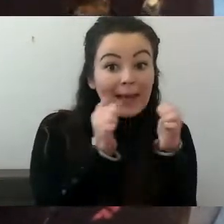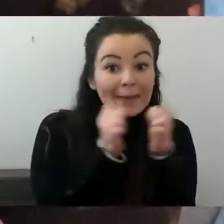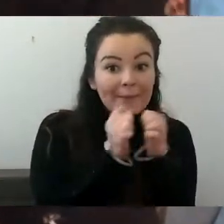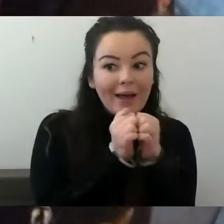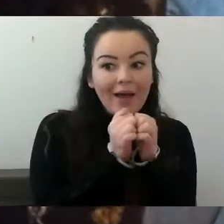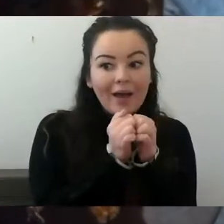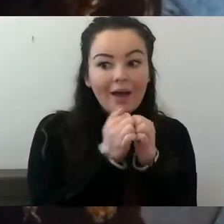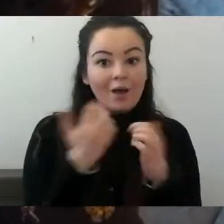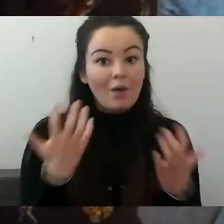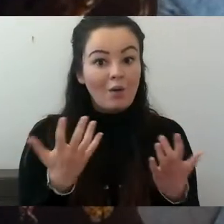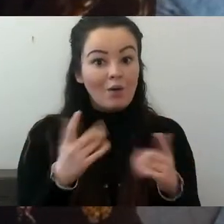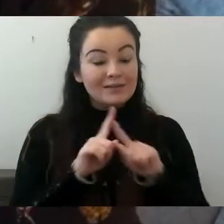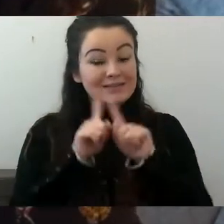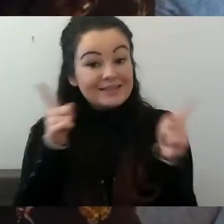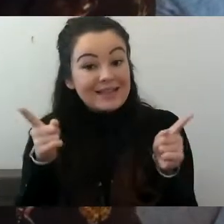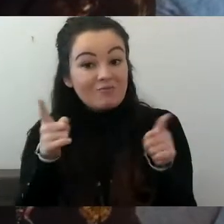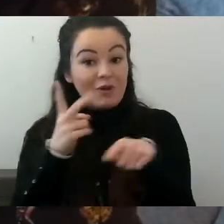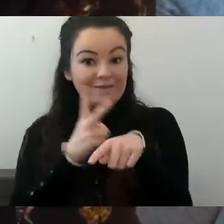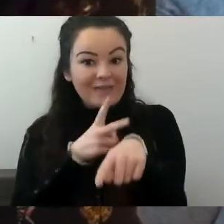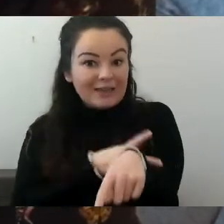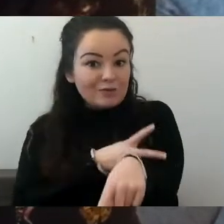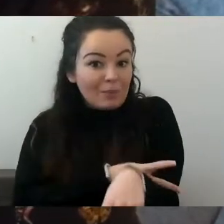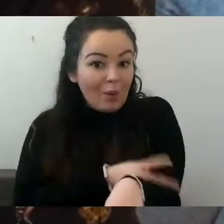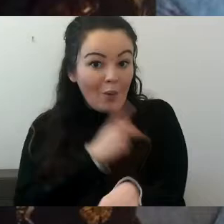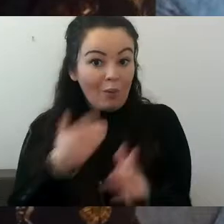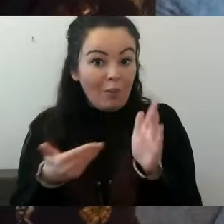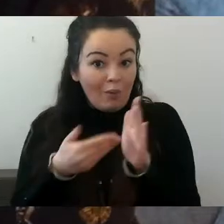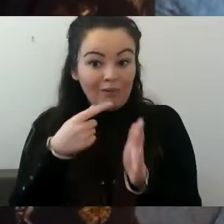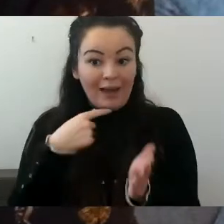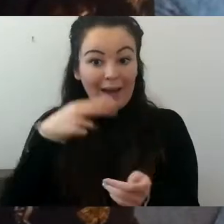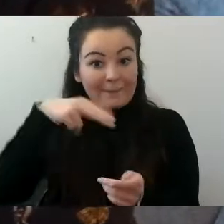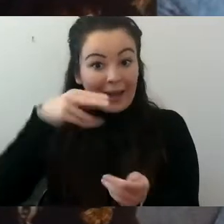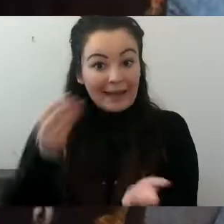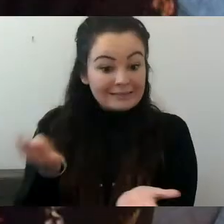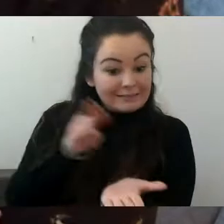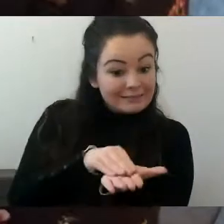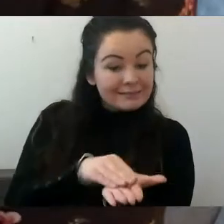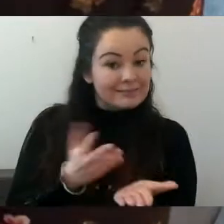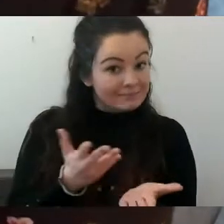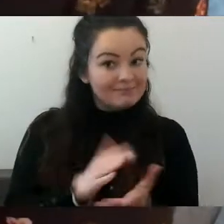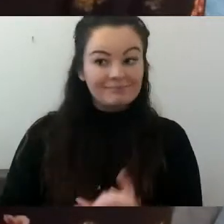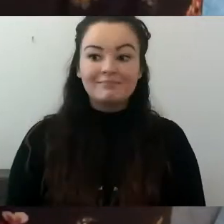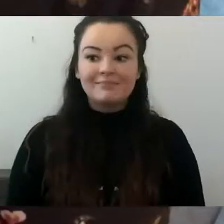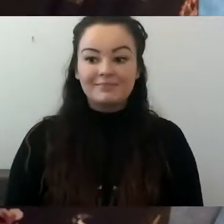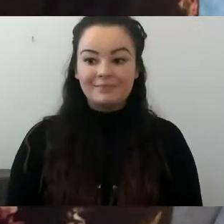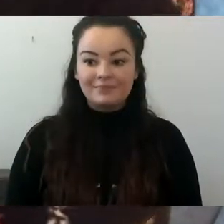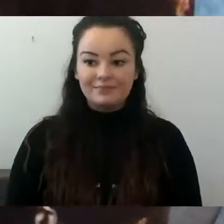This could be another vegetable which is painted.